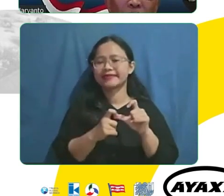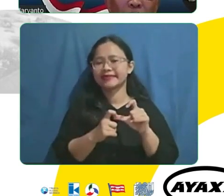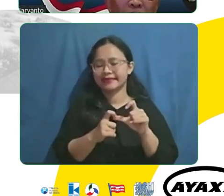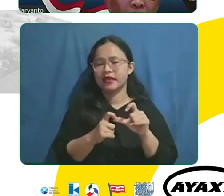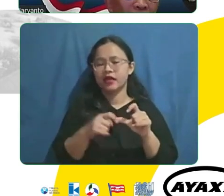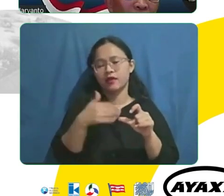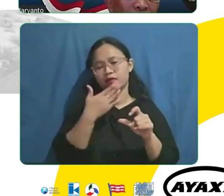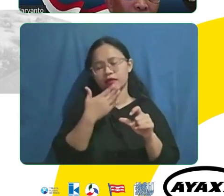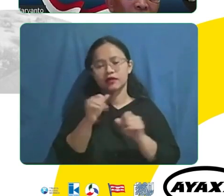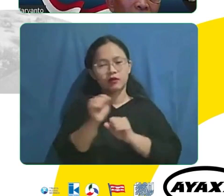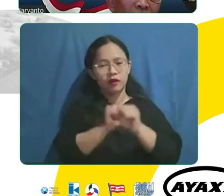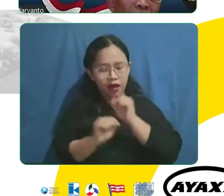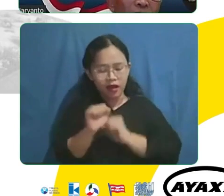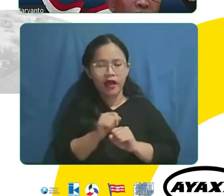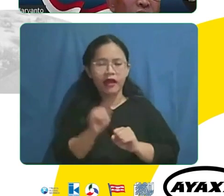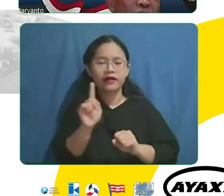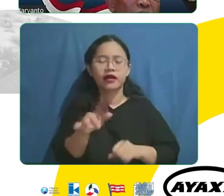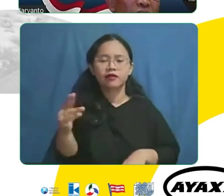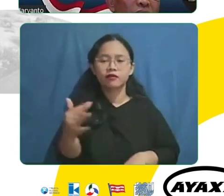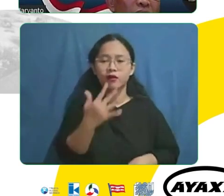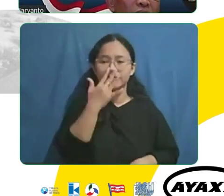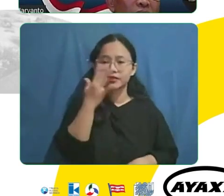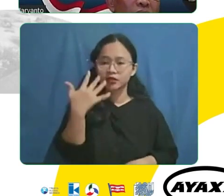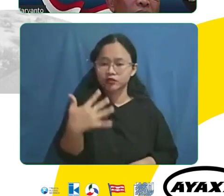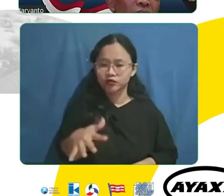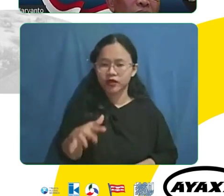planet. He mentioned in